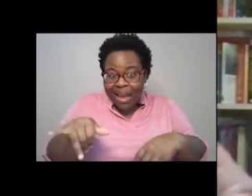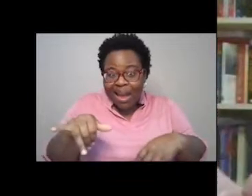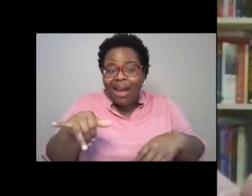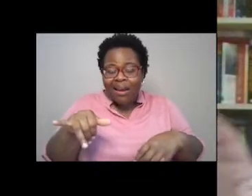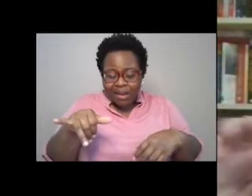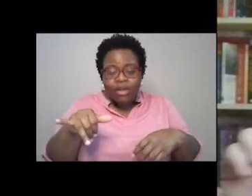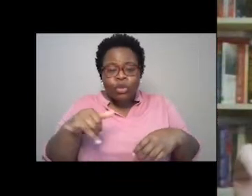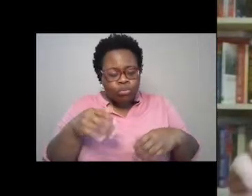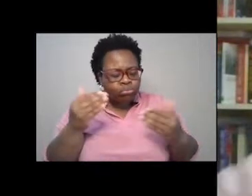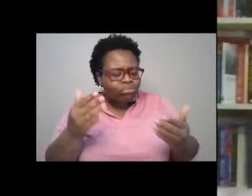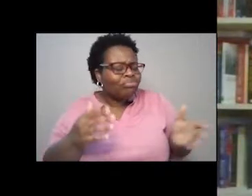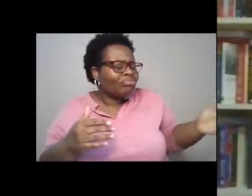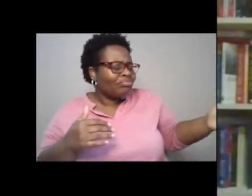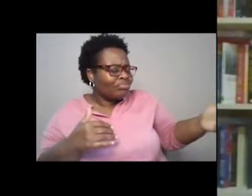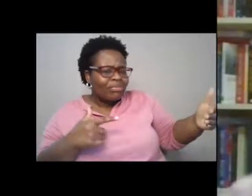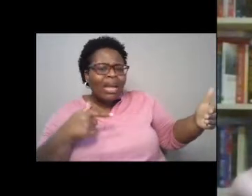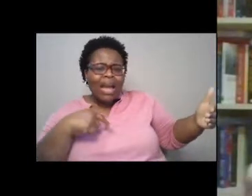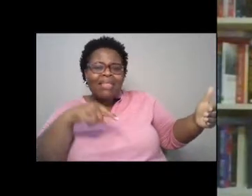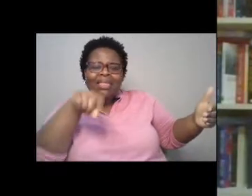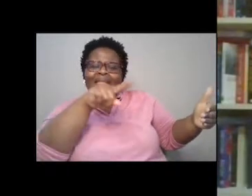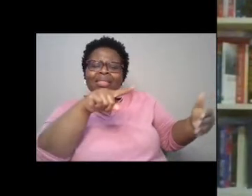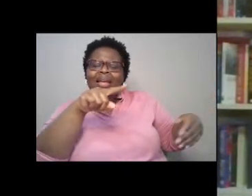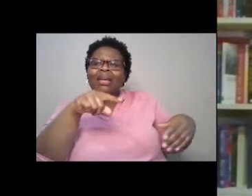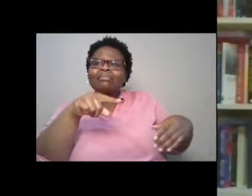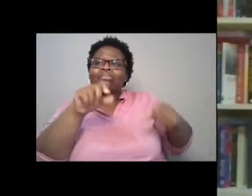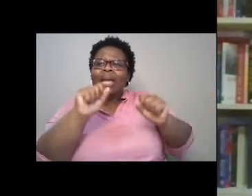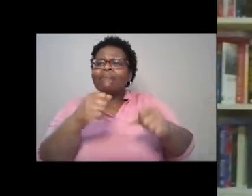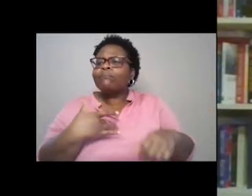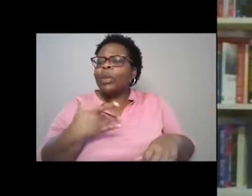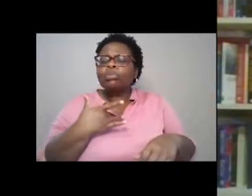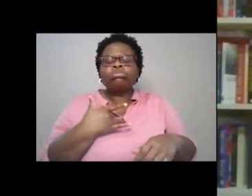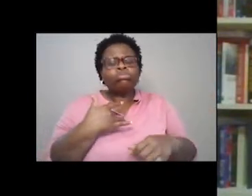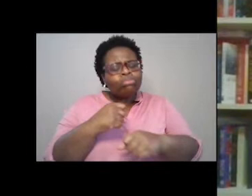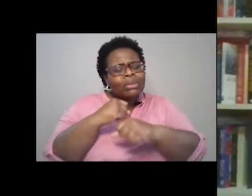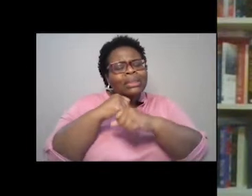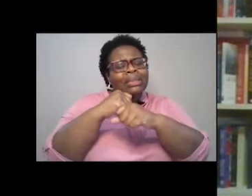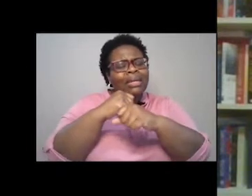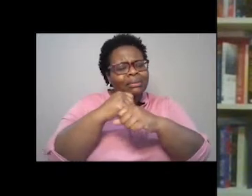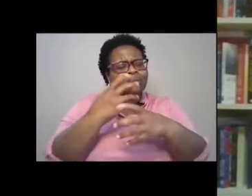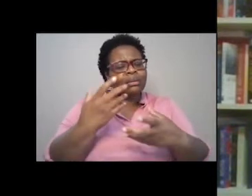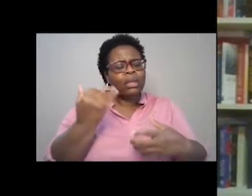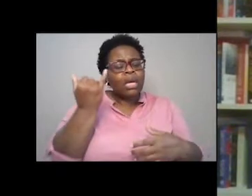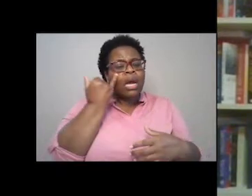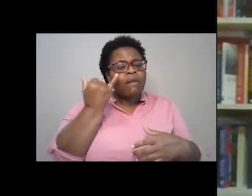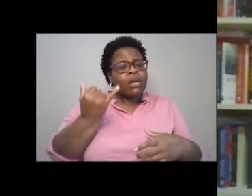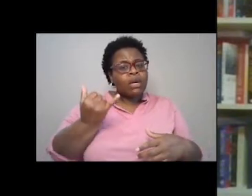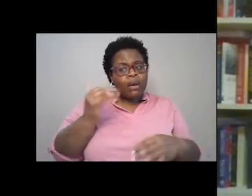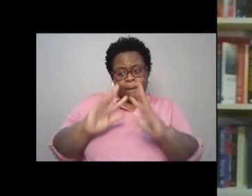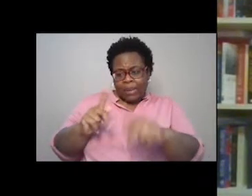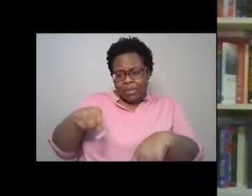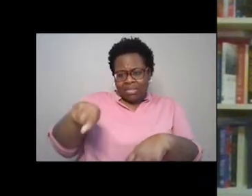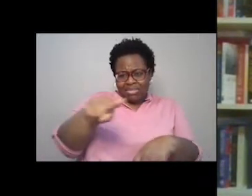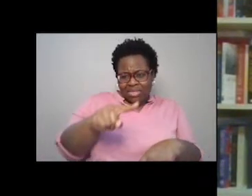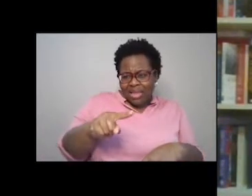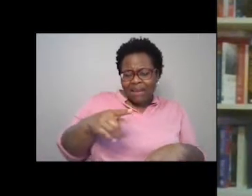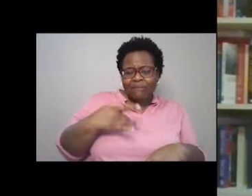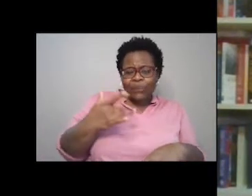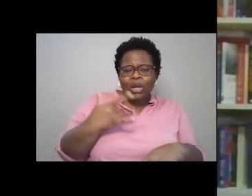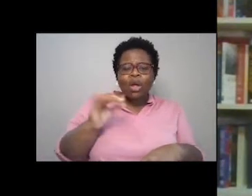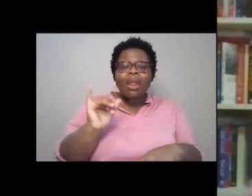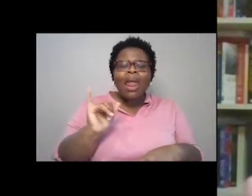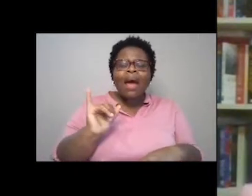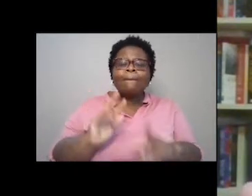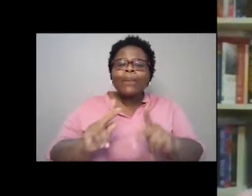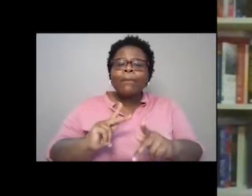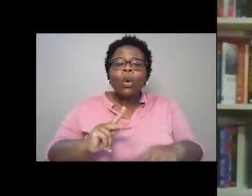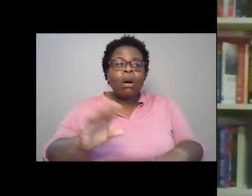feel protected and defended. When people feel listened to, they are